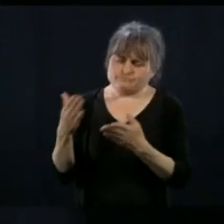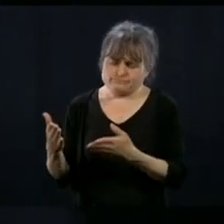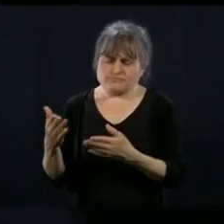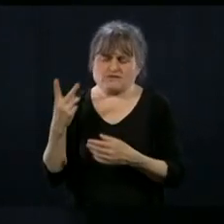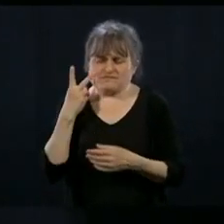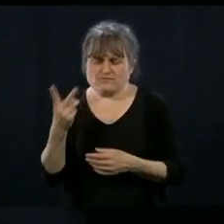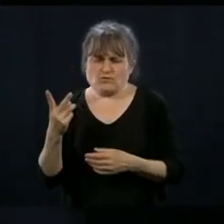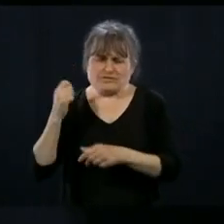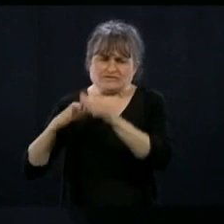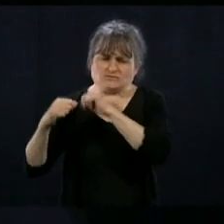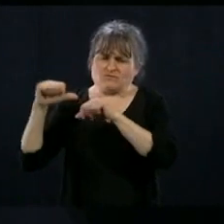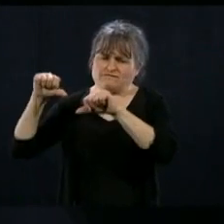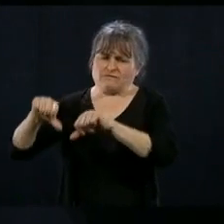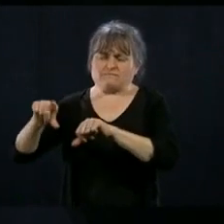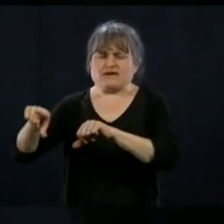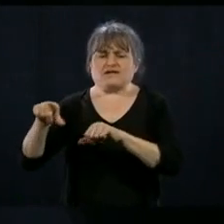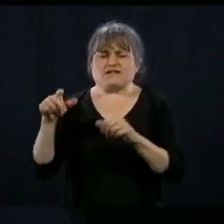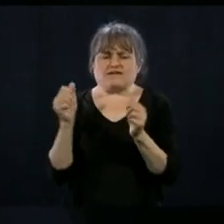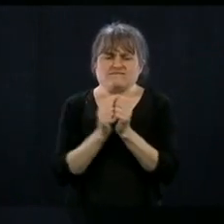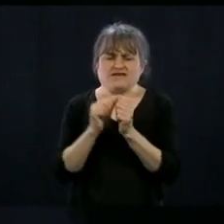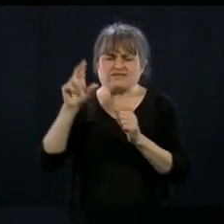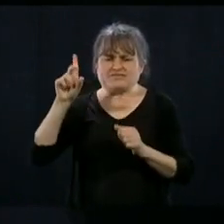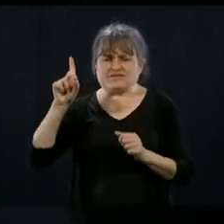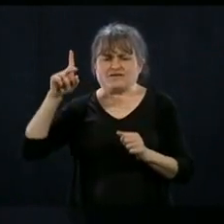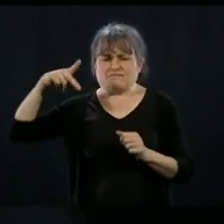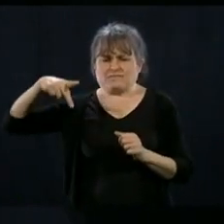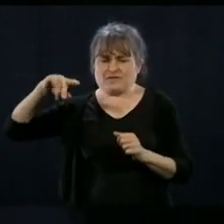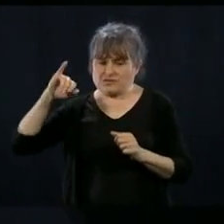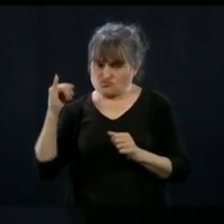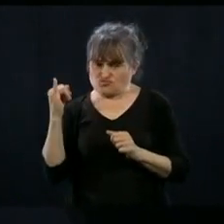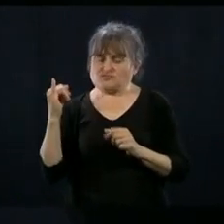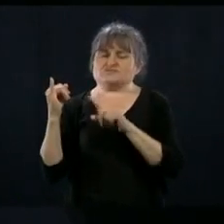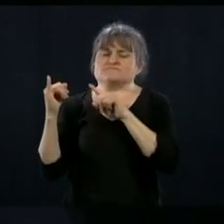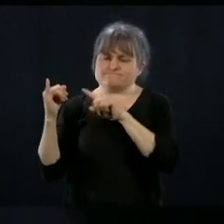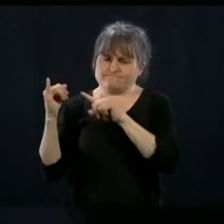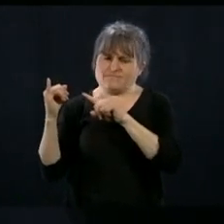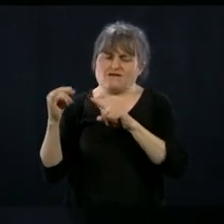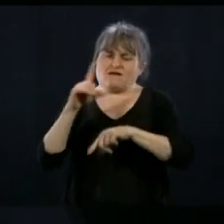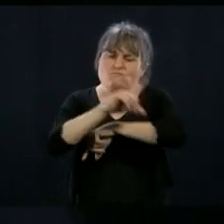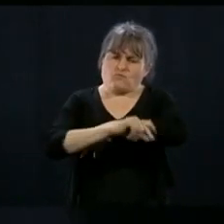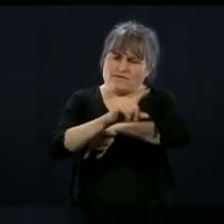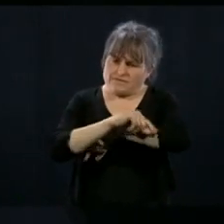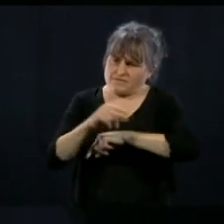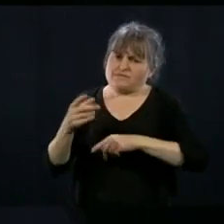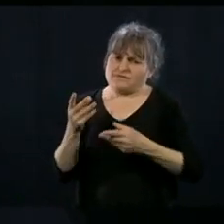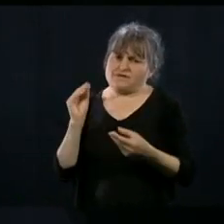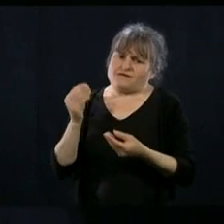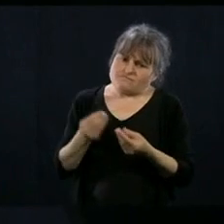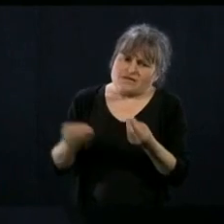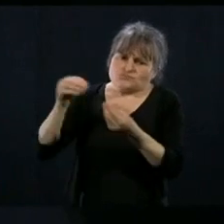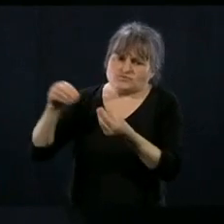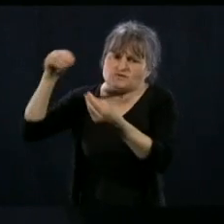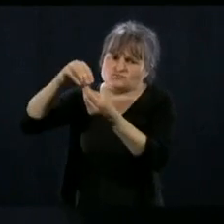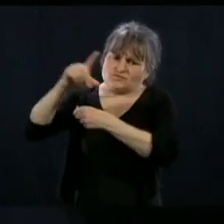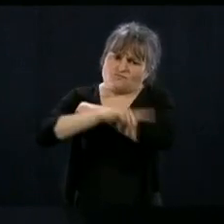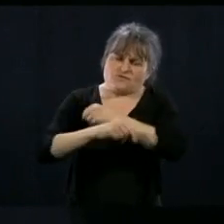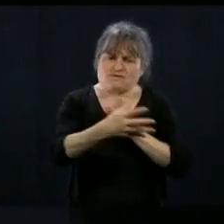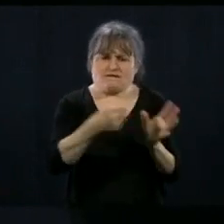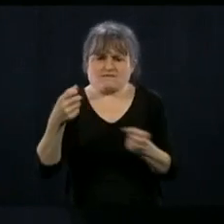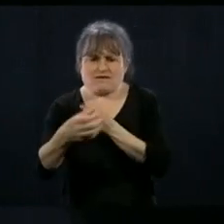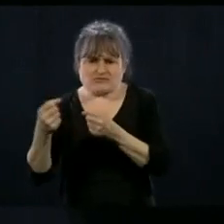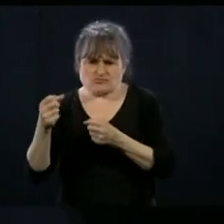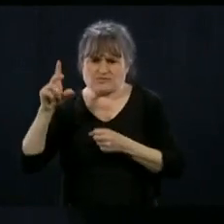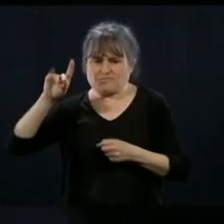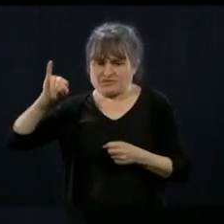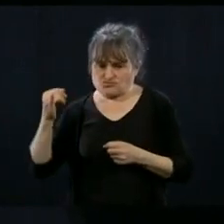and positions. There are positions of workers pretty much everywhere. I know that all